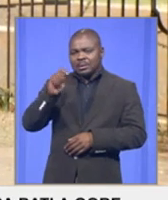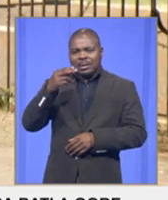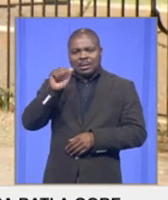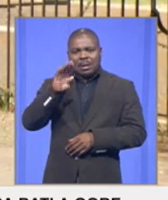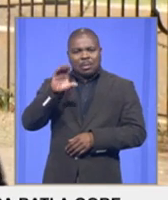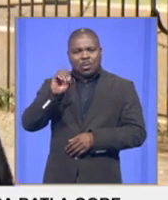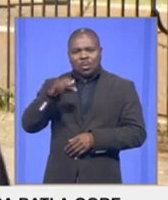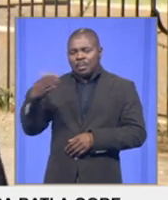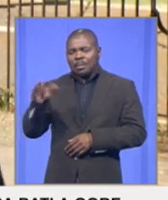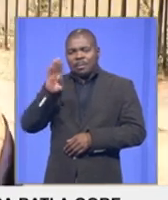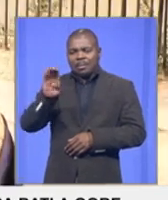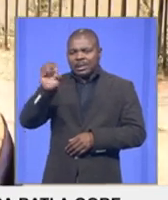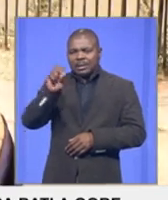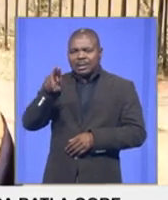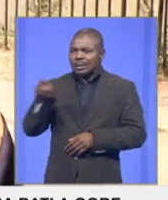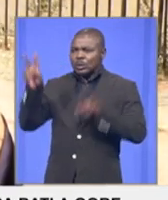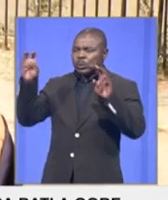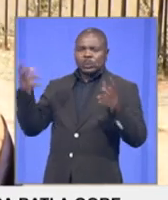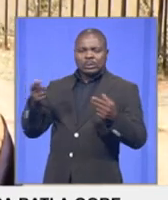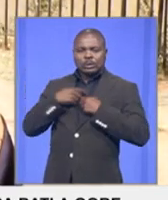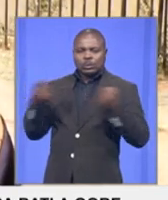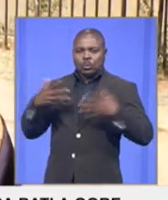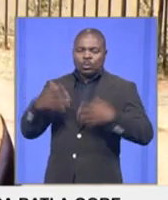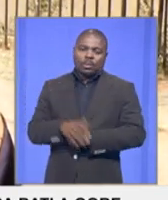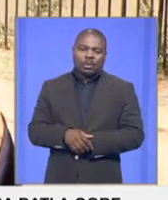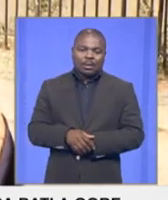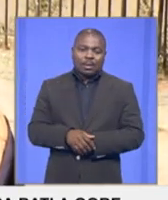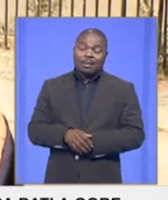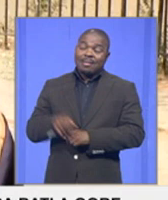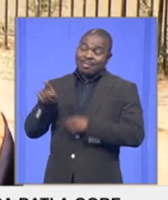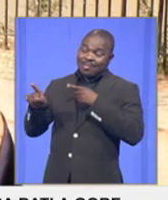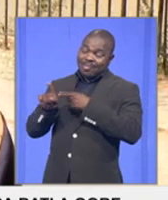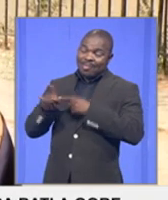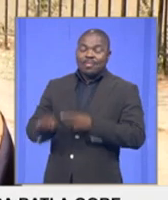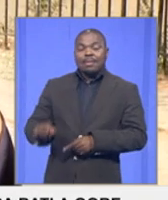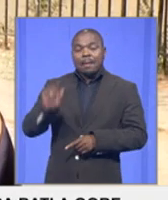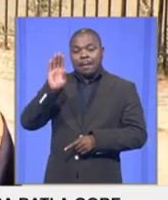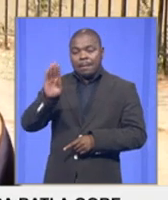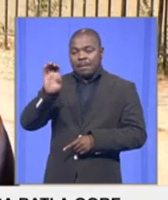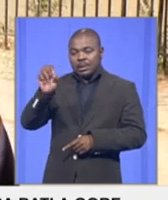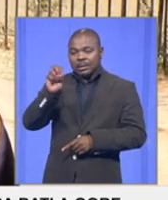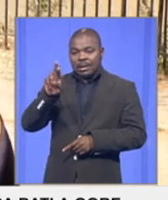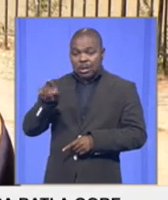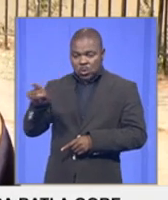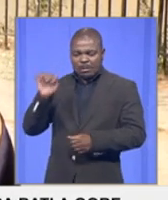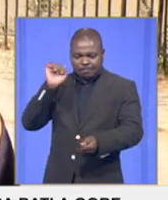baka ditse re tshwile. Go lokelwa ntate Bester gore a tshwarwe a etrongo